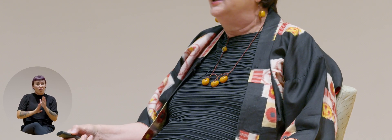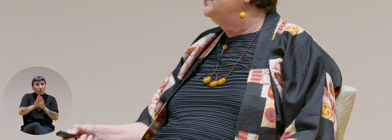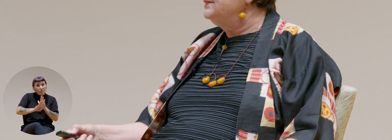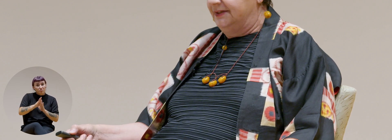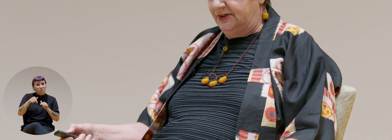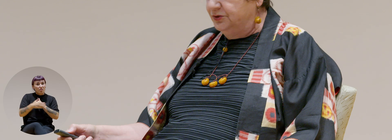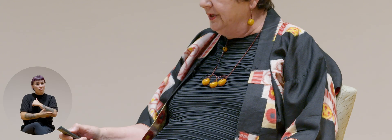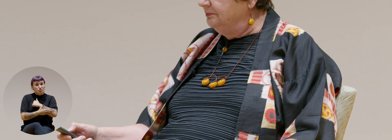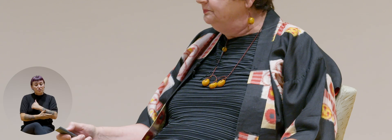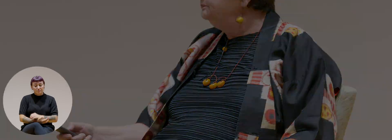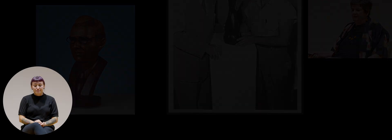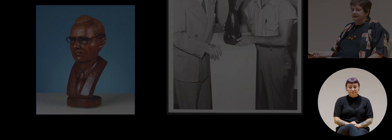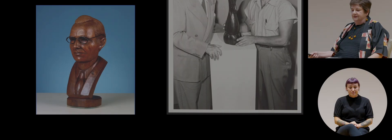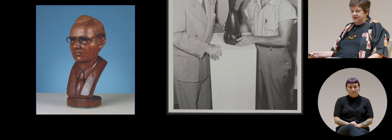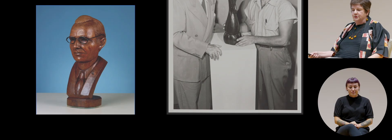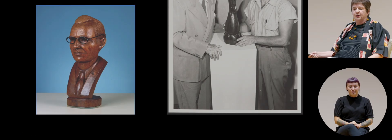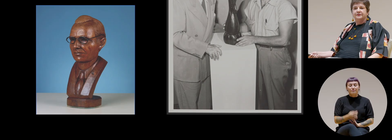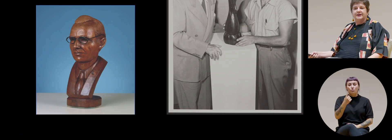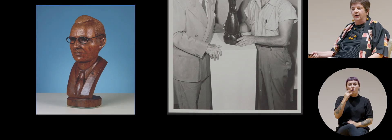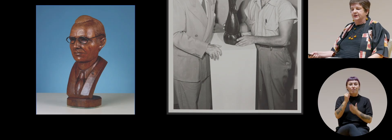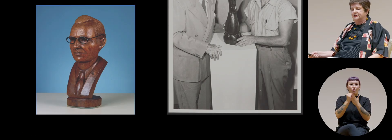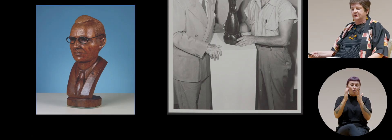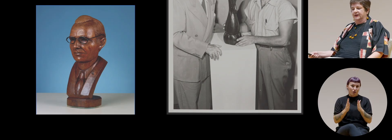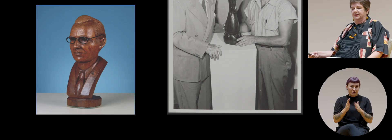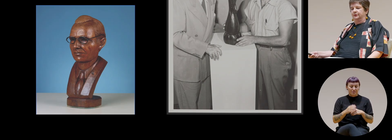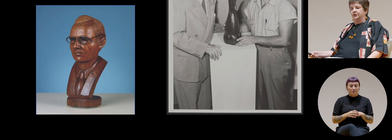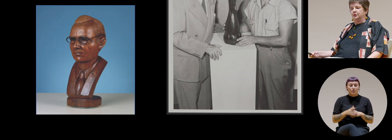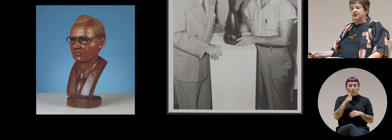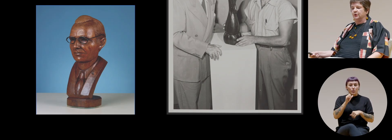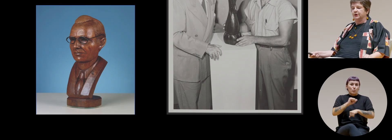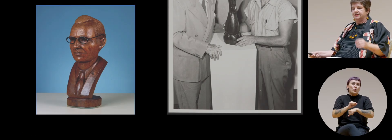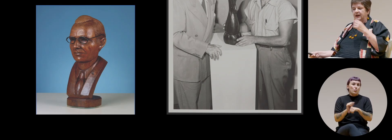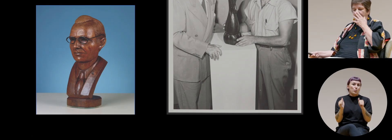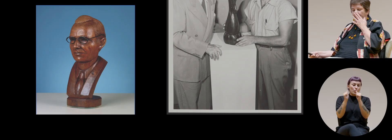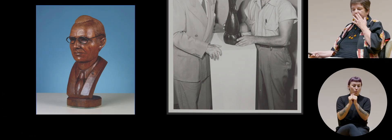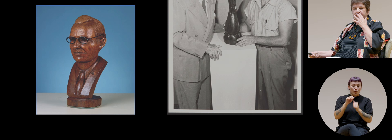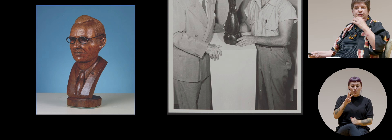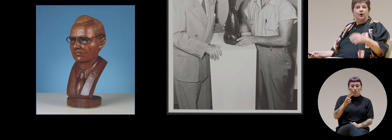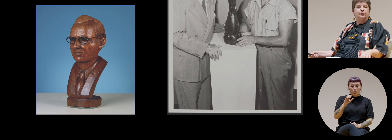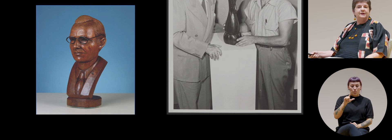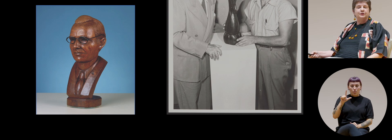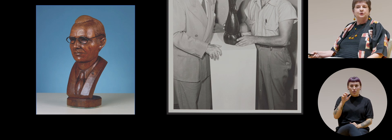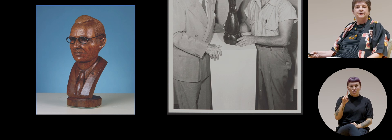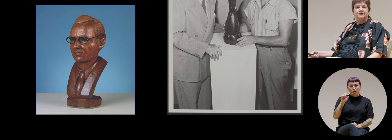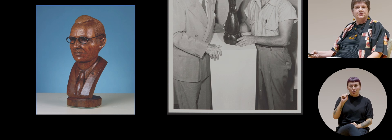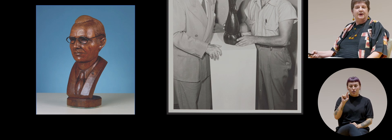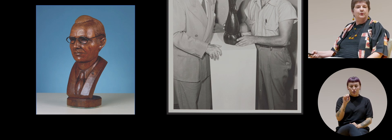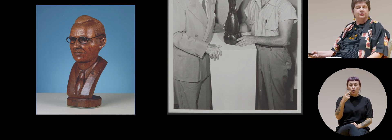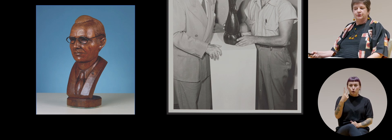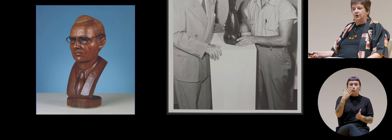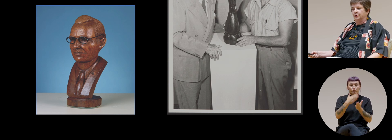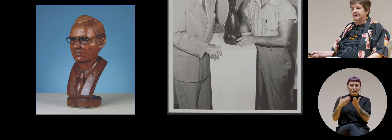museum development in this country. This was one of the artists with whom he worked, Willard Stone, and there are two pieces